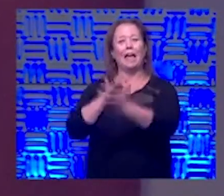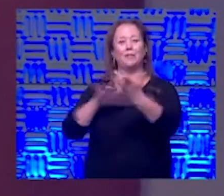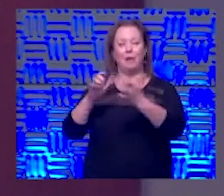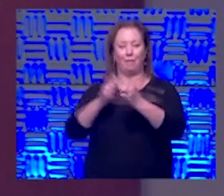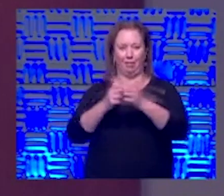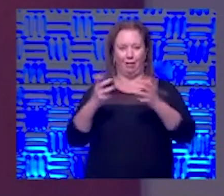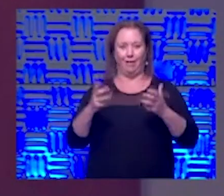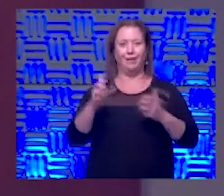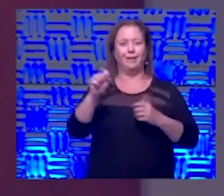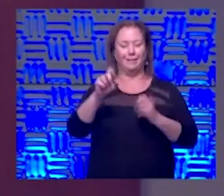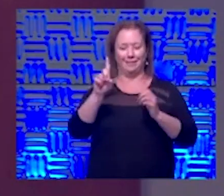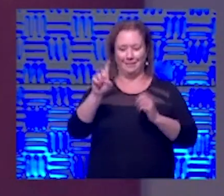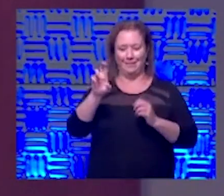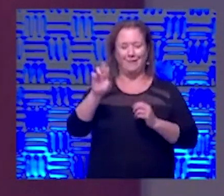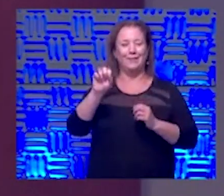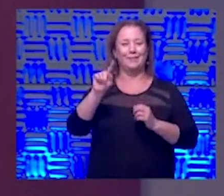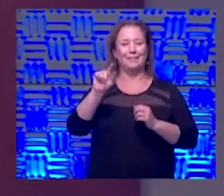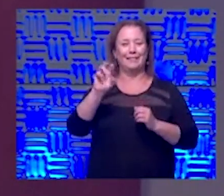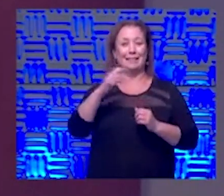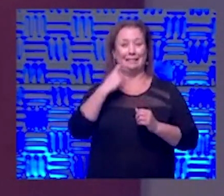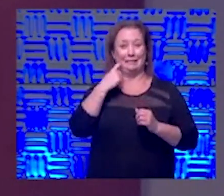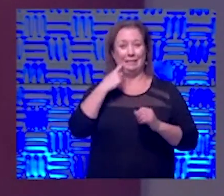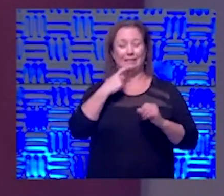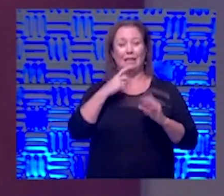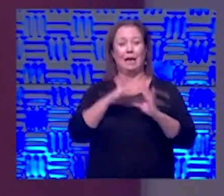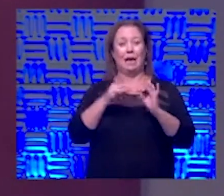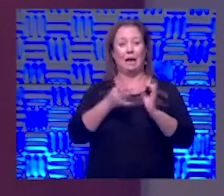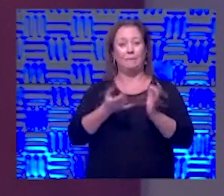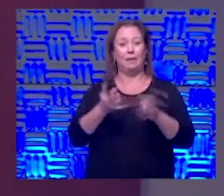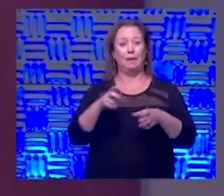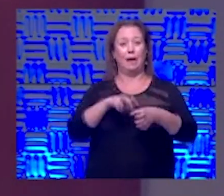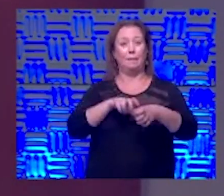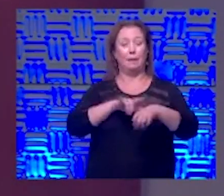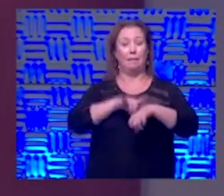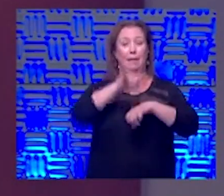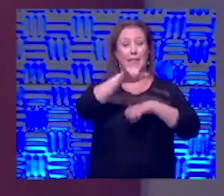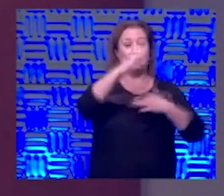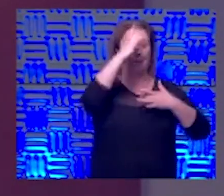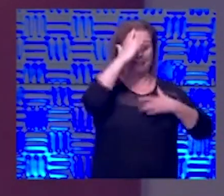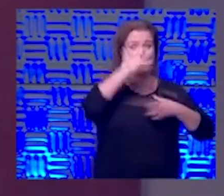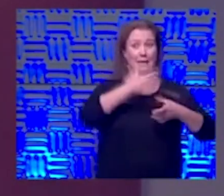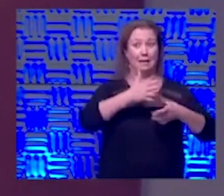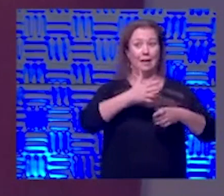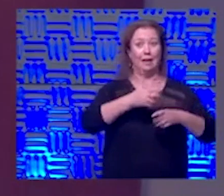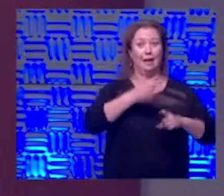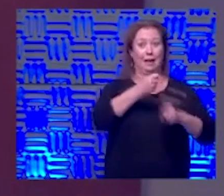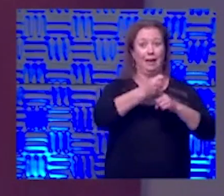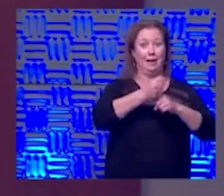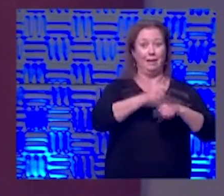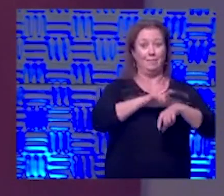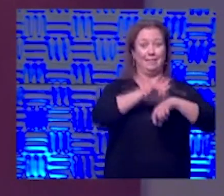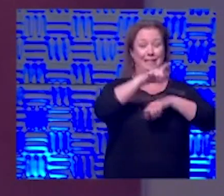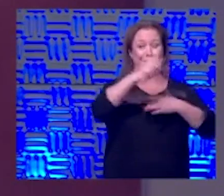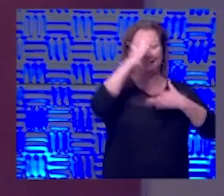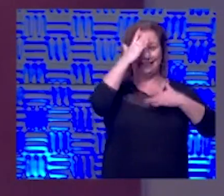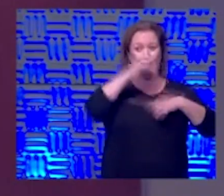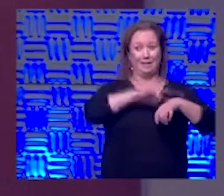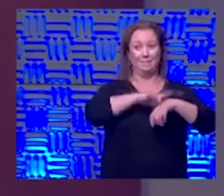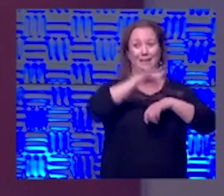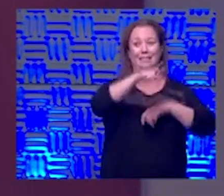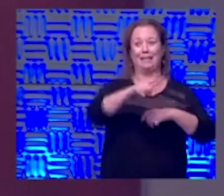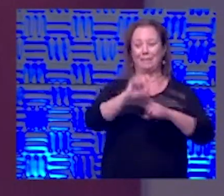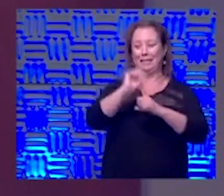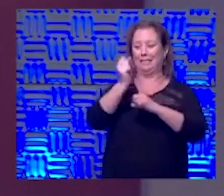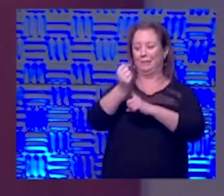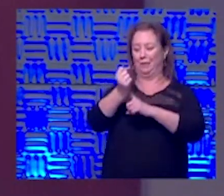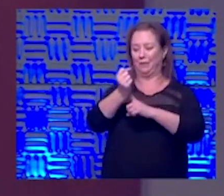lot, as Dr. Stites has mentioned, and I've been on planes, I've been sick on planes, so I've been through a lot of situations